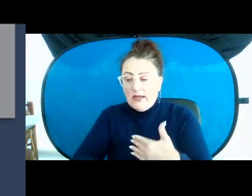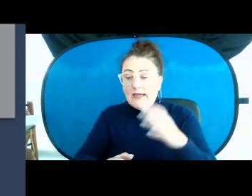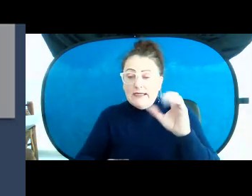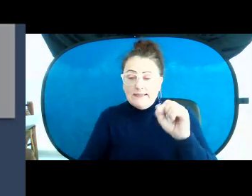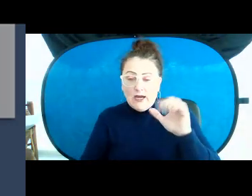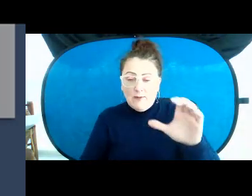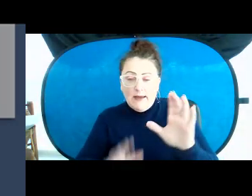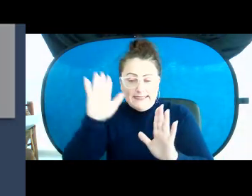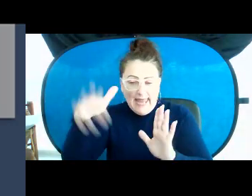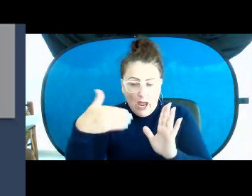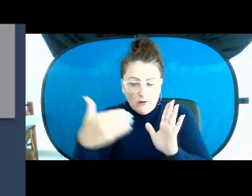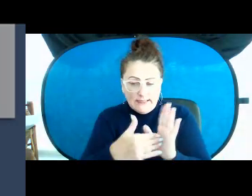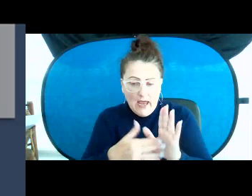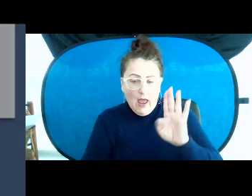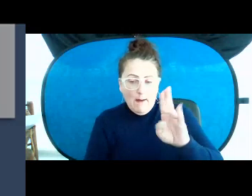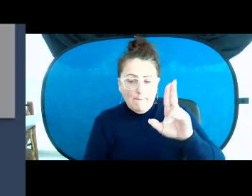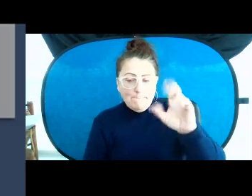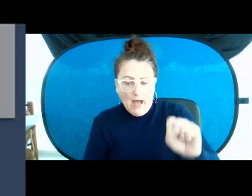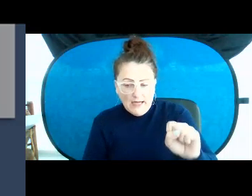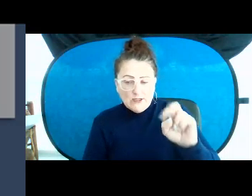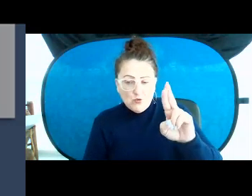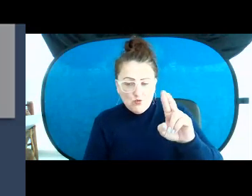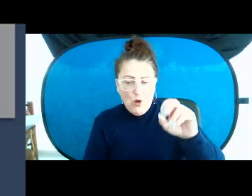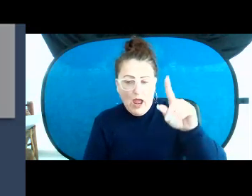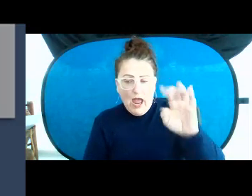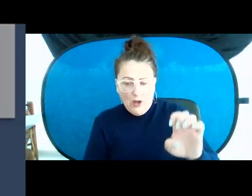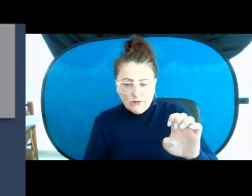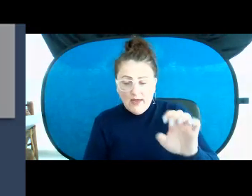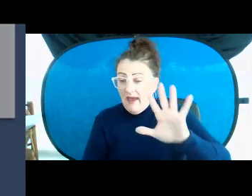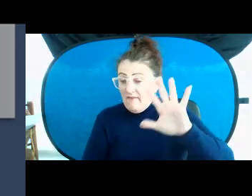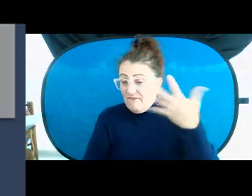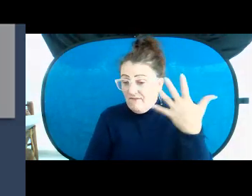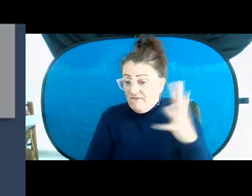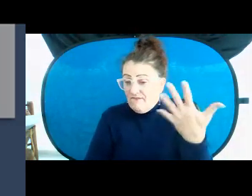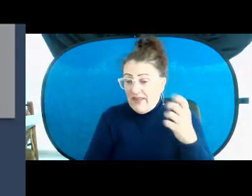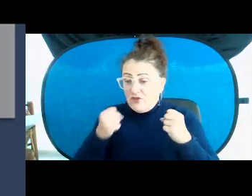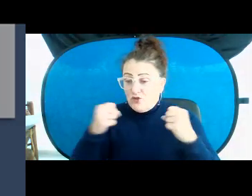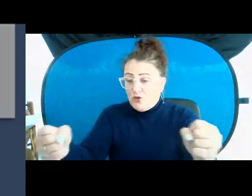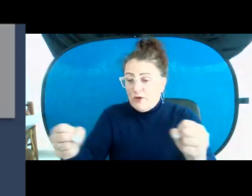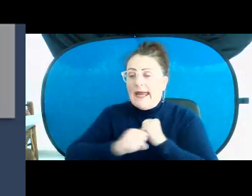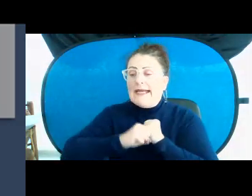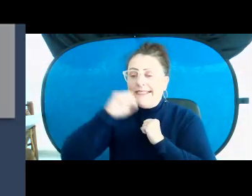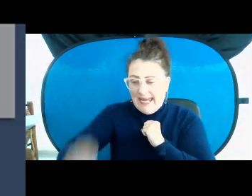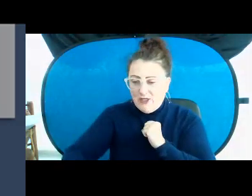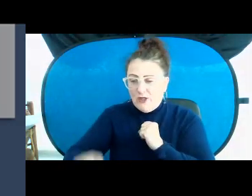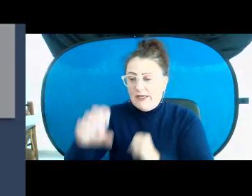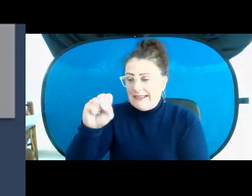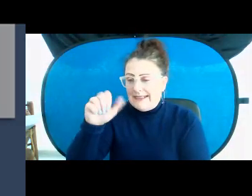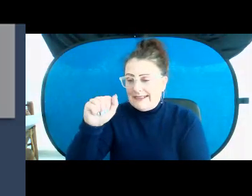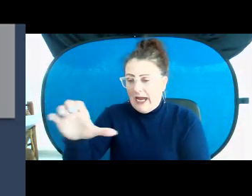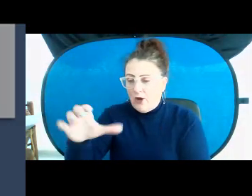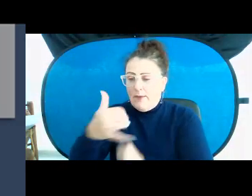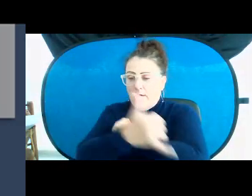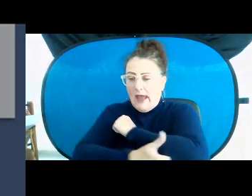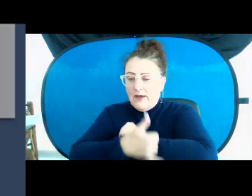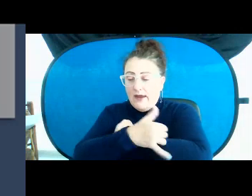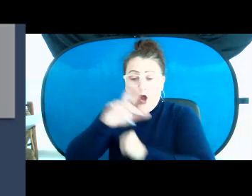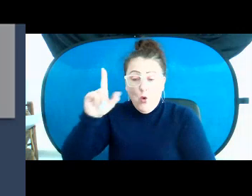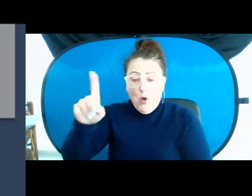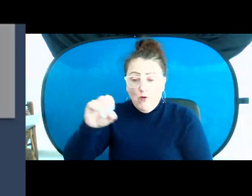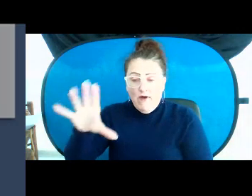Downtown Regional Bus Route Consolidation, 5th Street Extension in Sacramento County. Tab 105 is an action